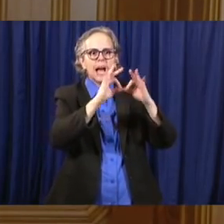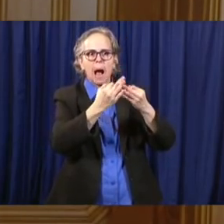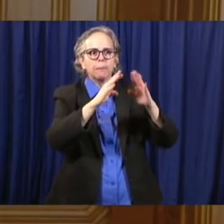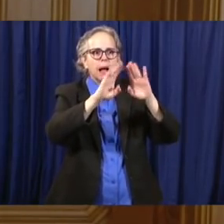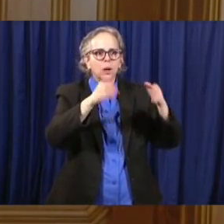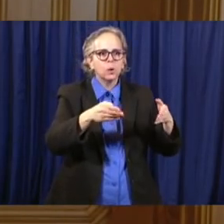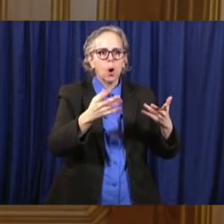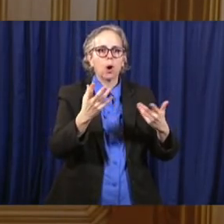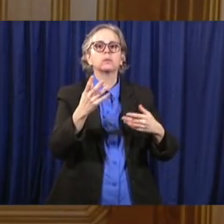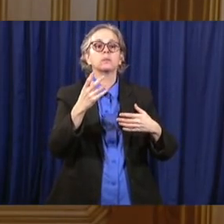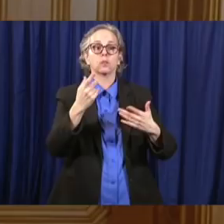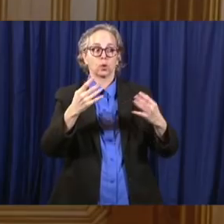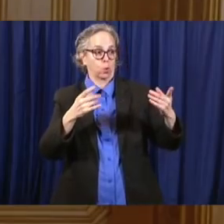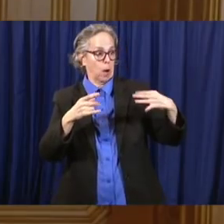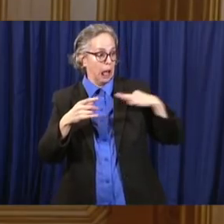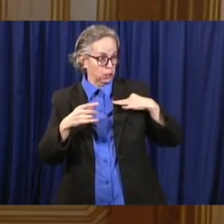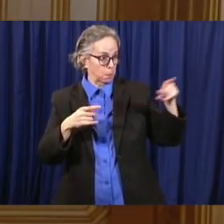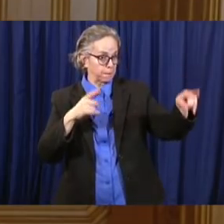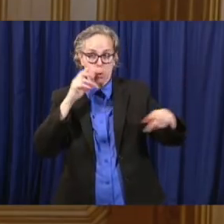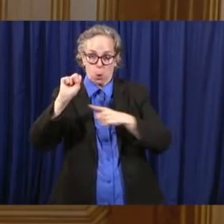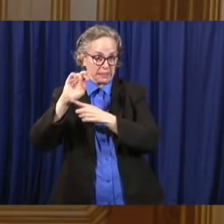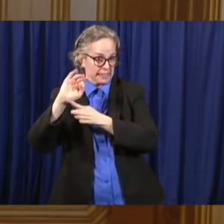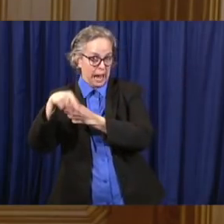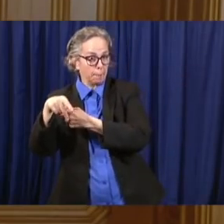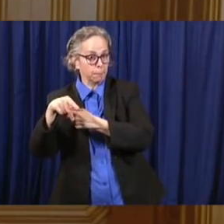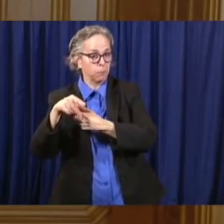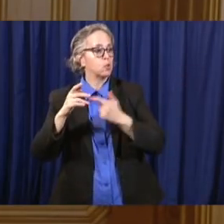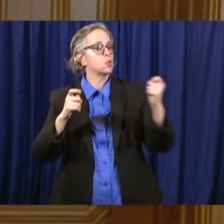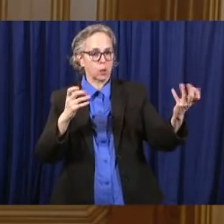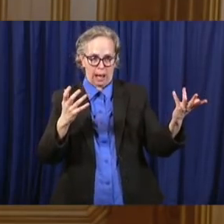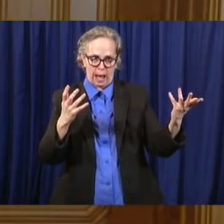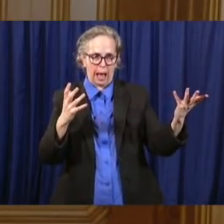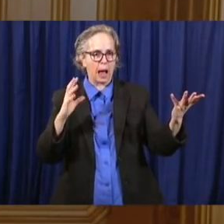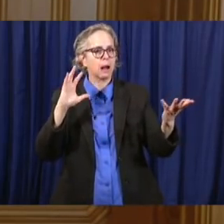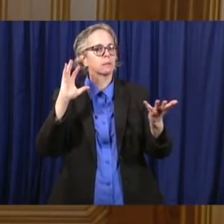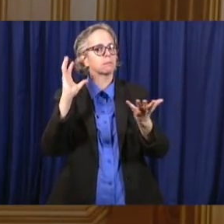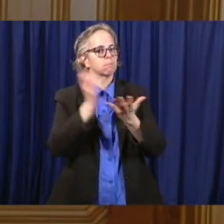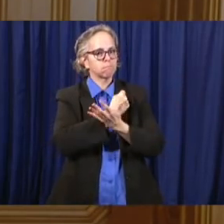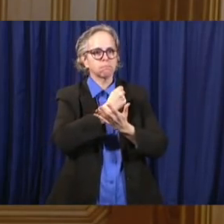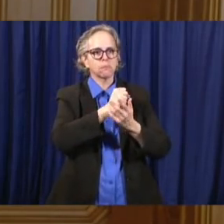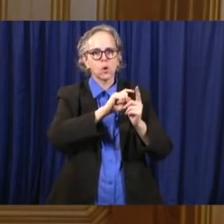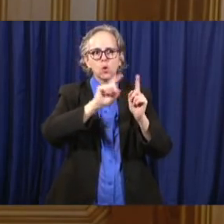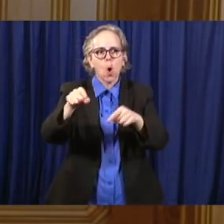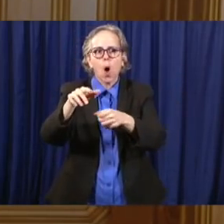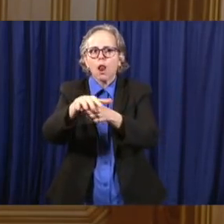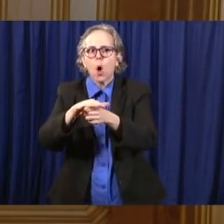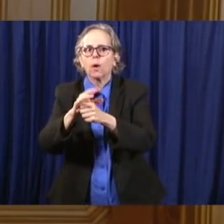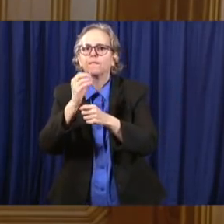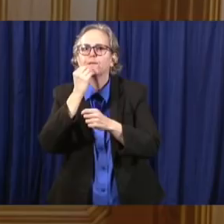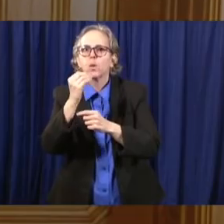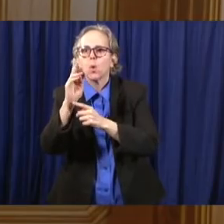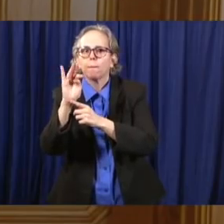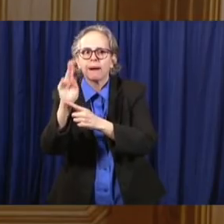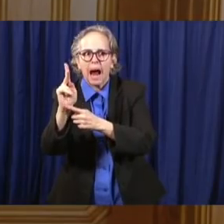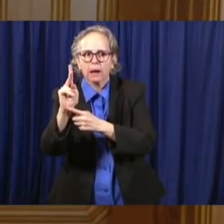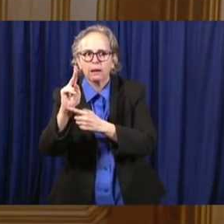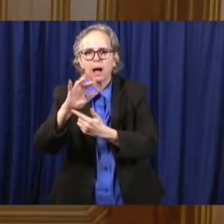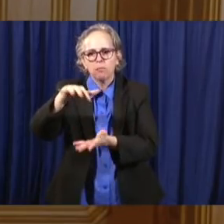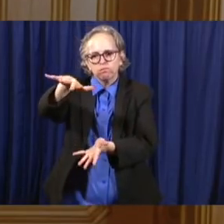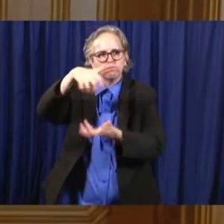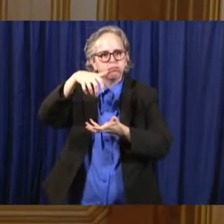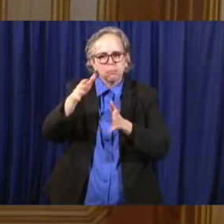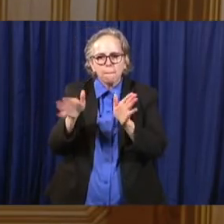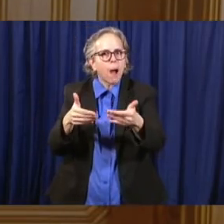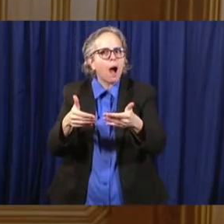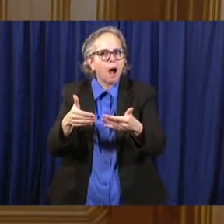of food at their local food bank. Ohio obtained federal approval to waive administrative verifications normally required at